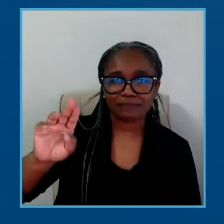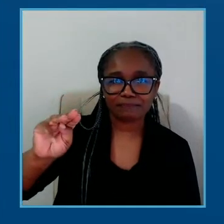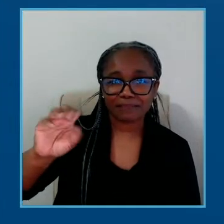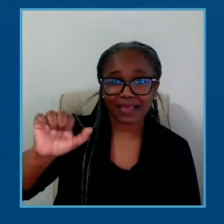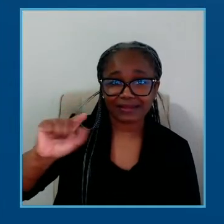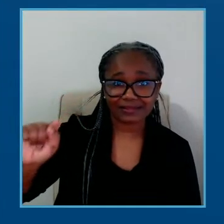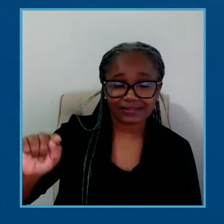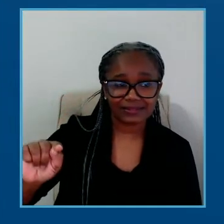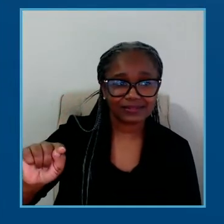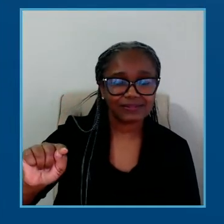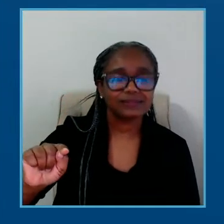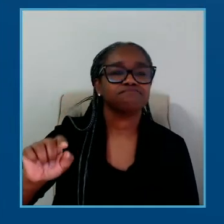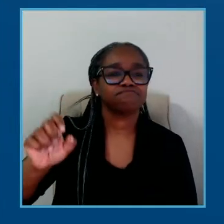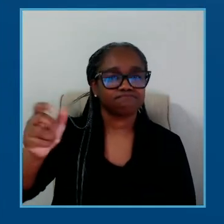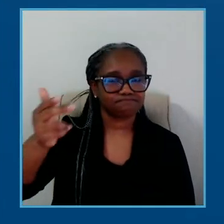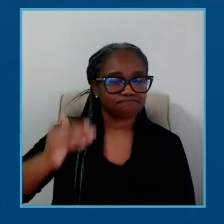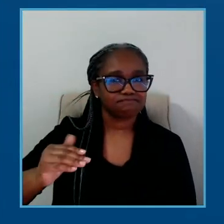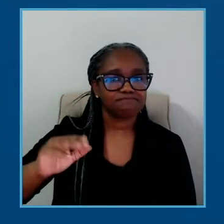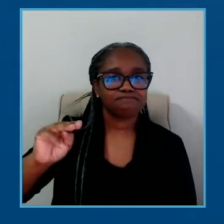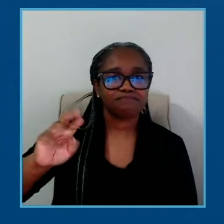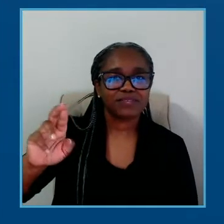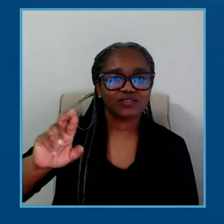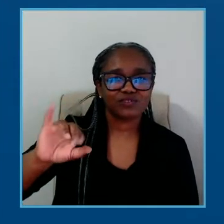Mr. Jacobs?